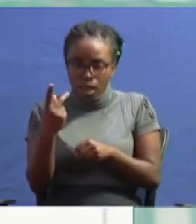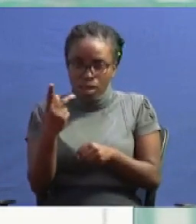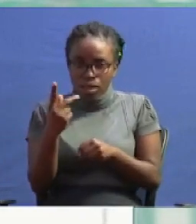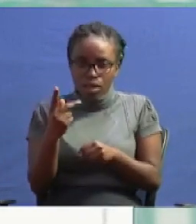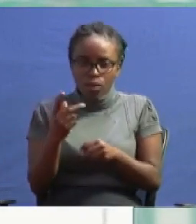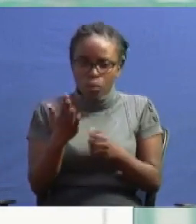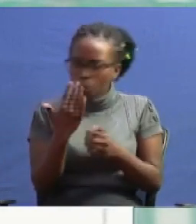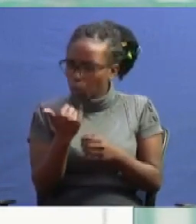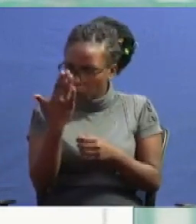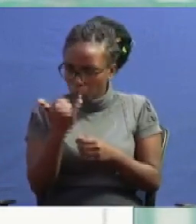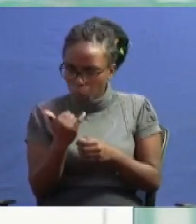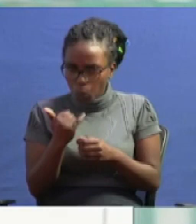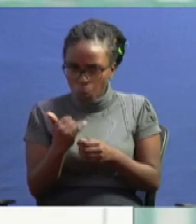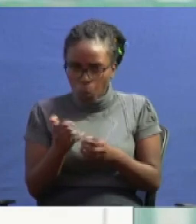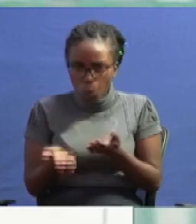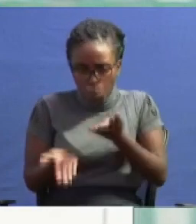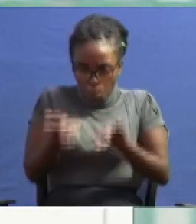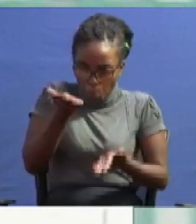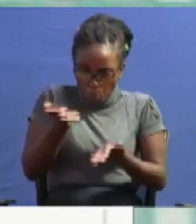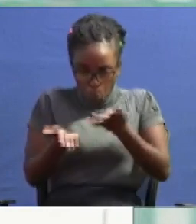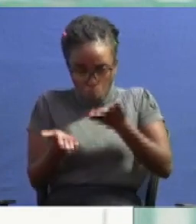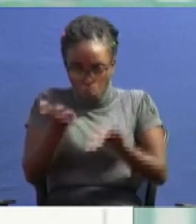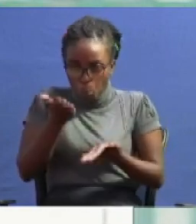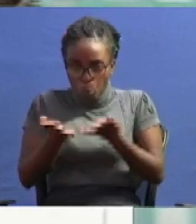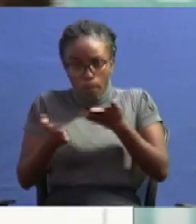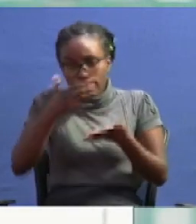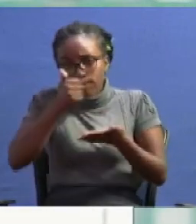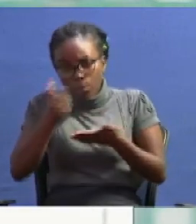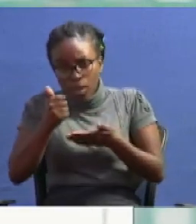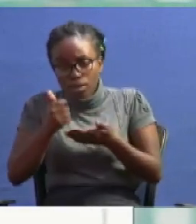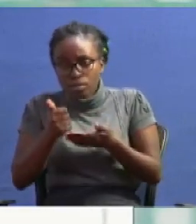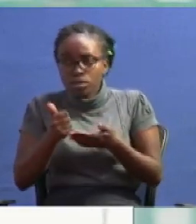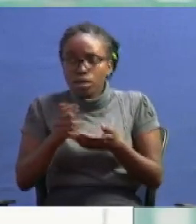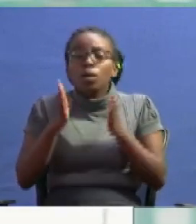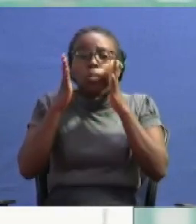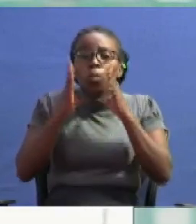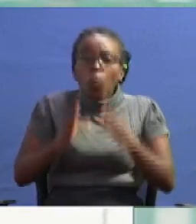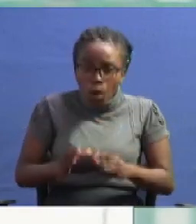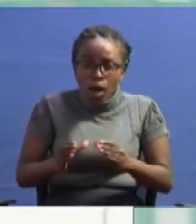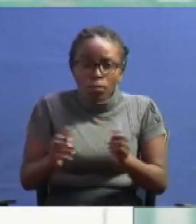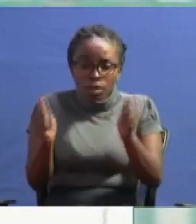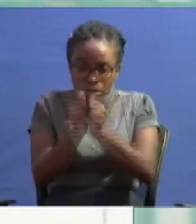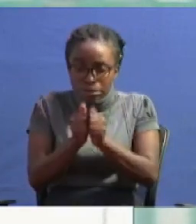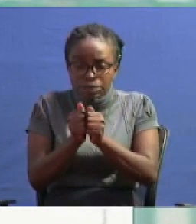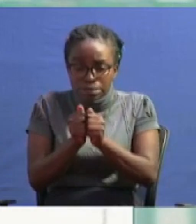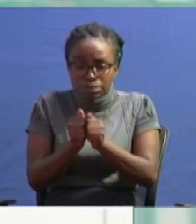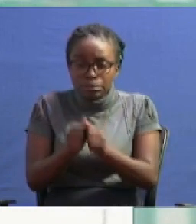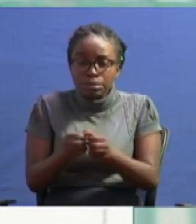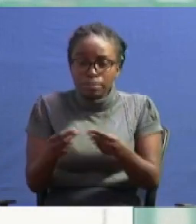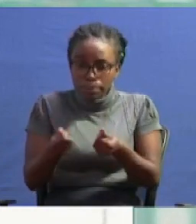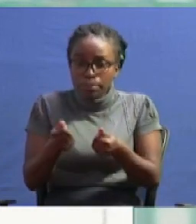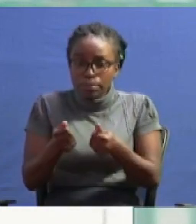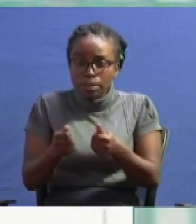the benefits equally? Why should we have, a Mohammed somewhere get 10 shillings when I get 1 shilling in Mount